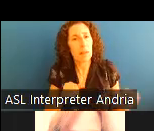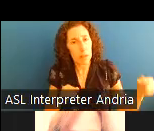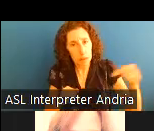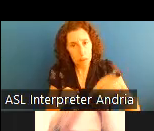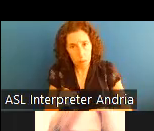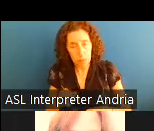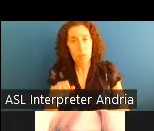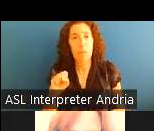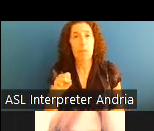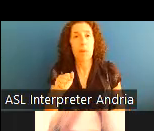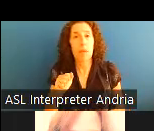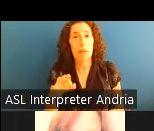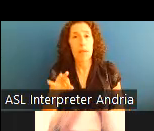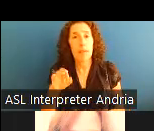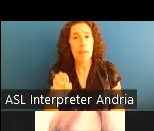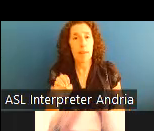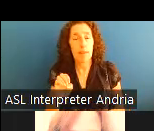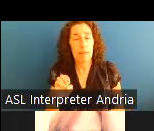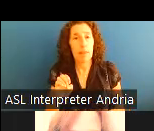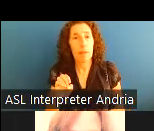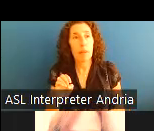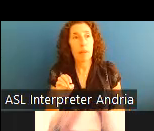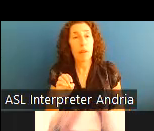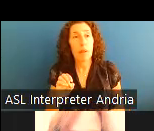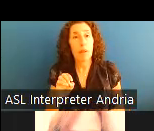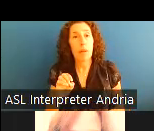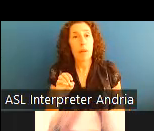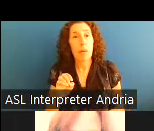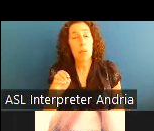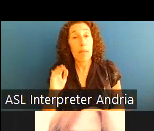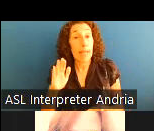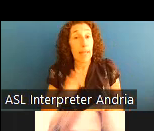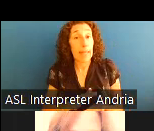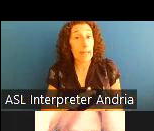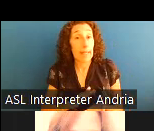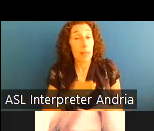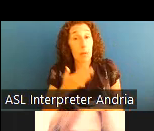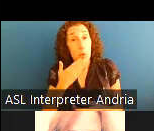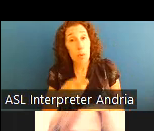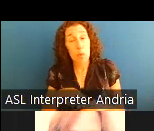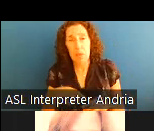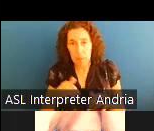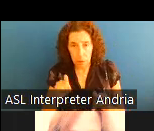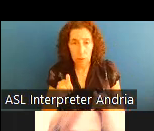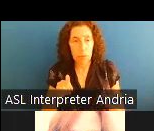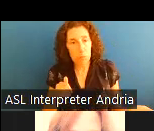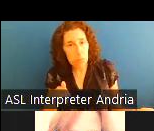attempt to collect evidence. That's why there is that 15-day window.